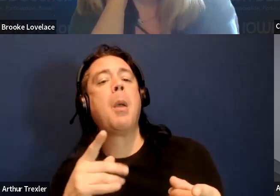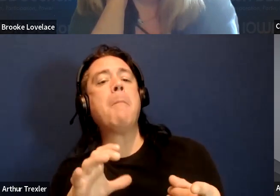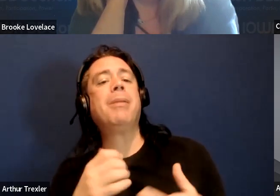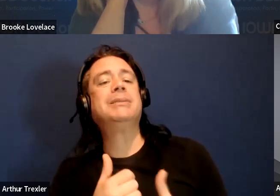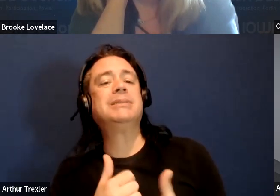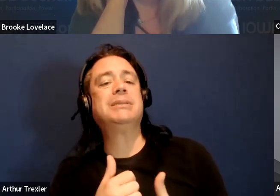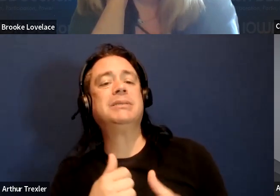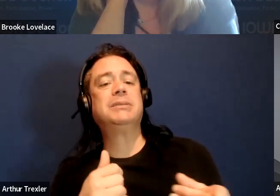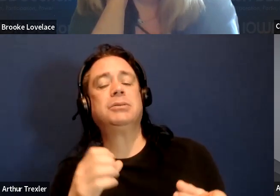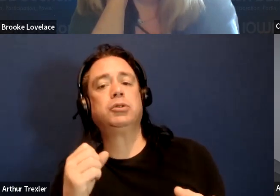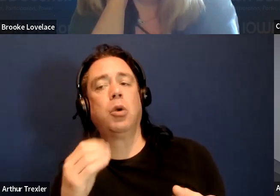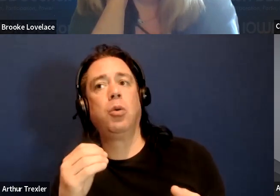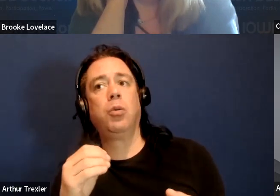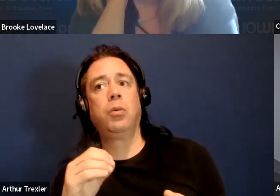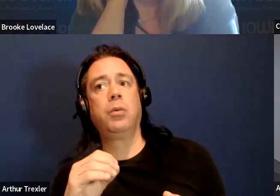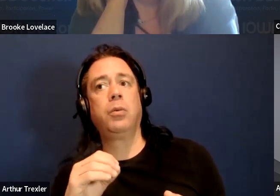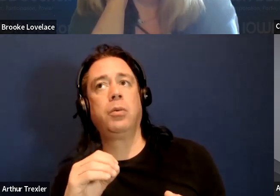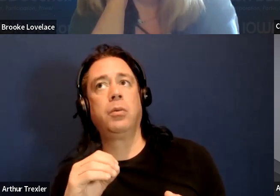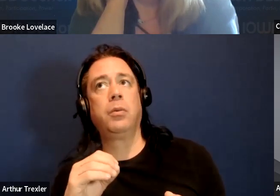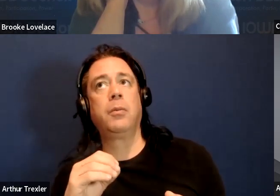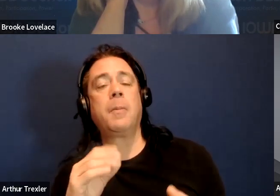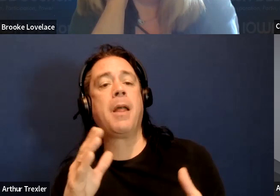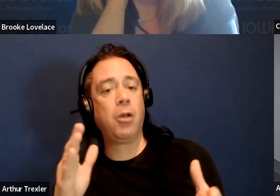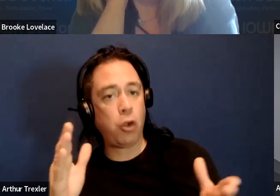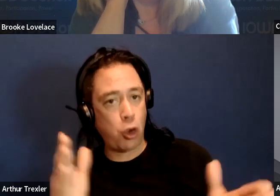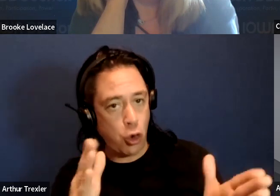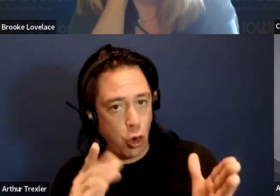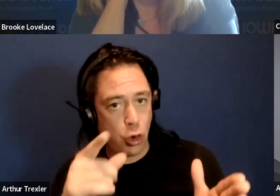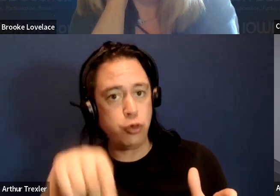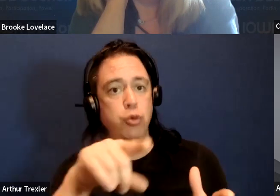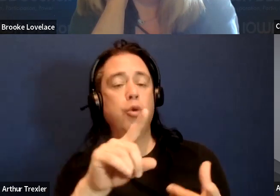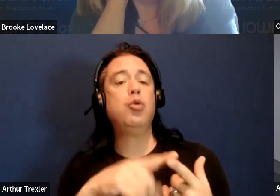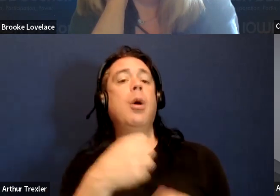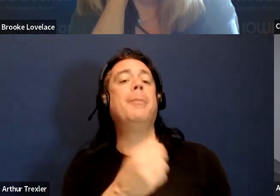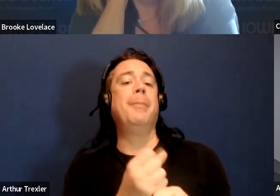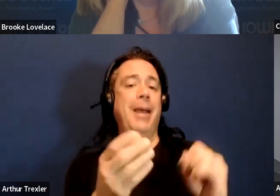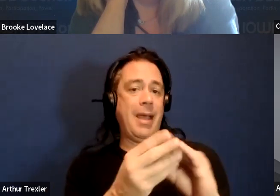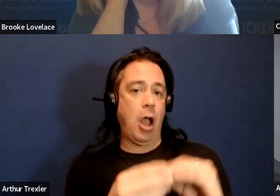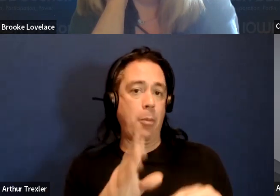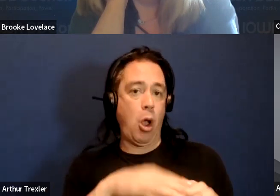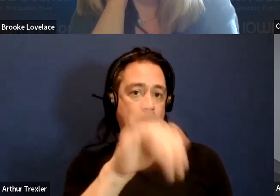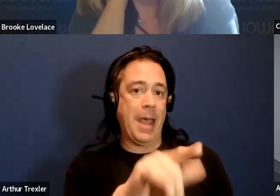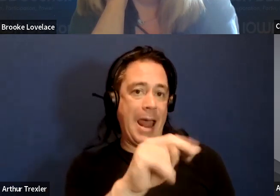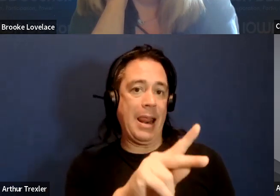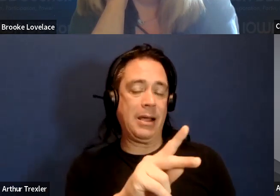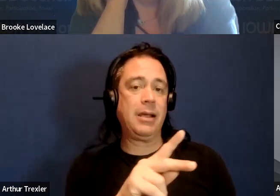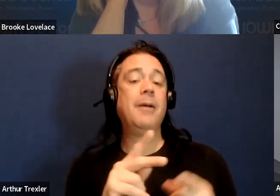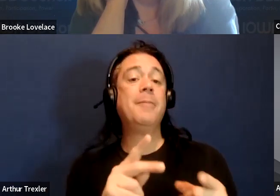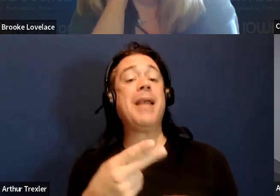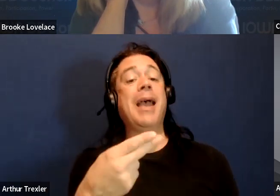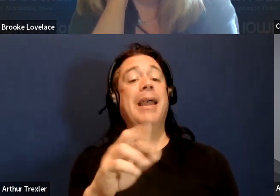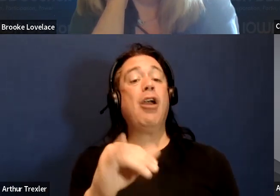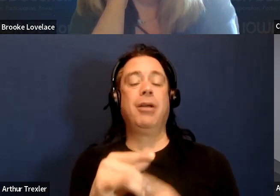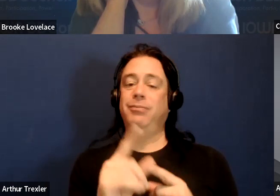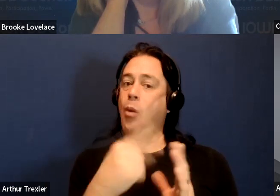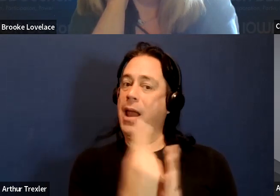assistance? So I do encourage you to go make comments on that link. The hearing is only